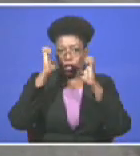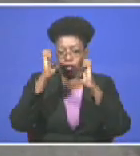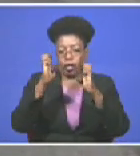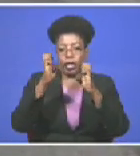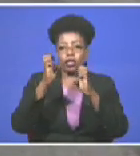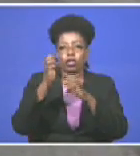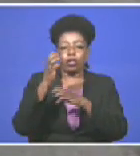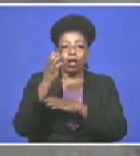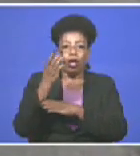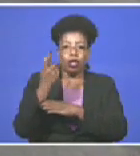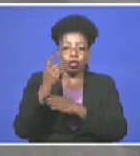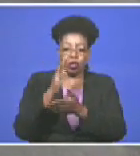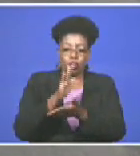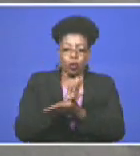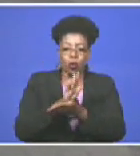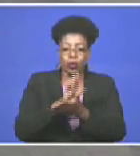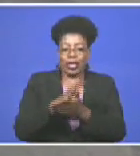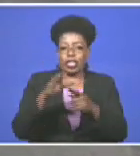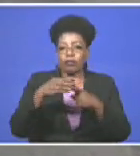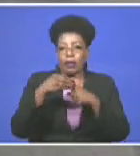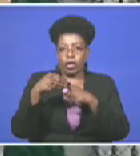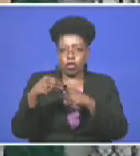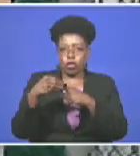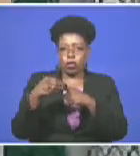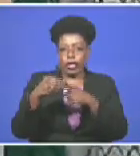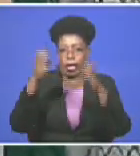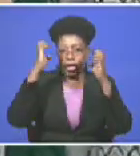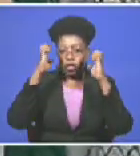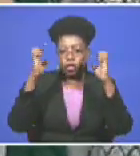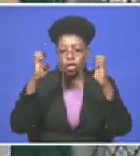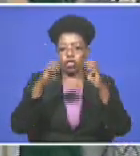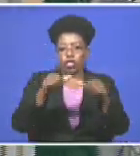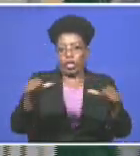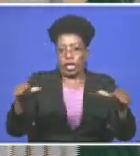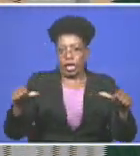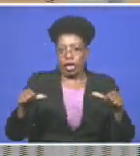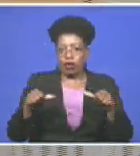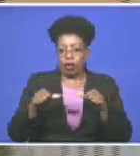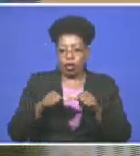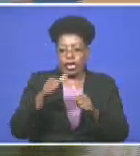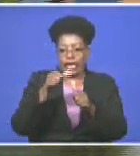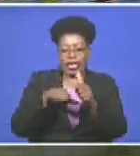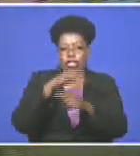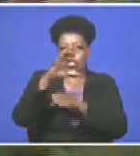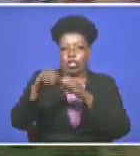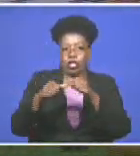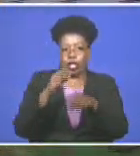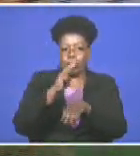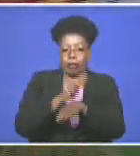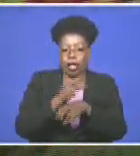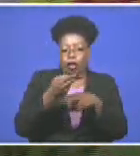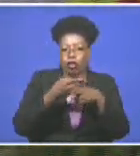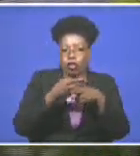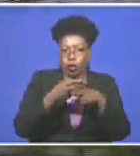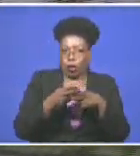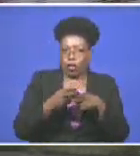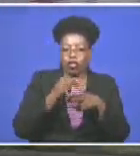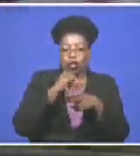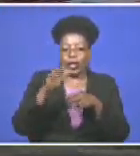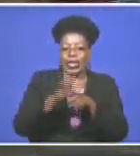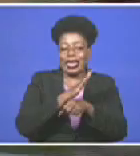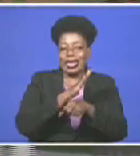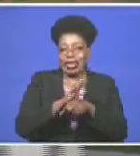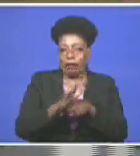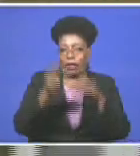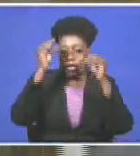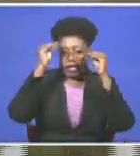schools nationwide, especially in the special education arena. He said each year the ministry is faced with a shortage of teachers in core